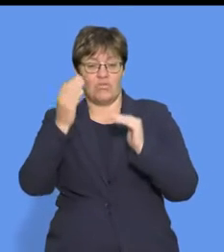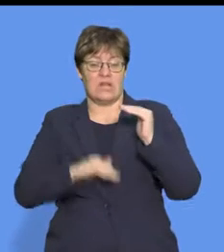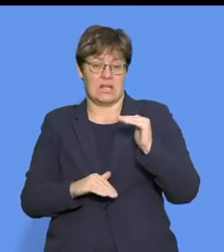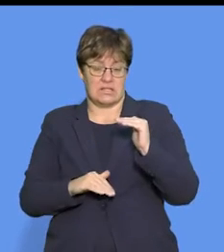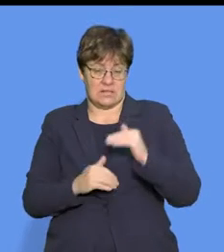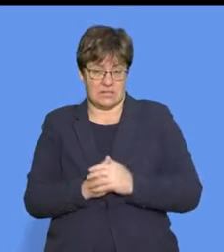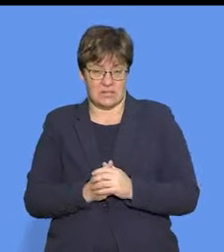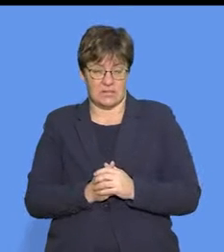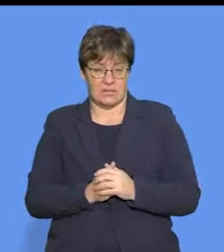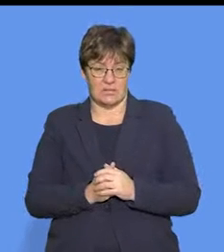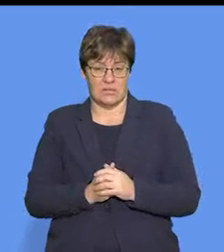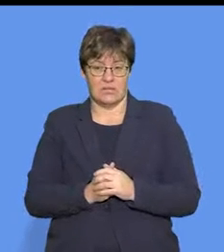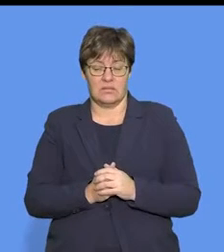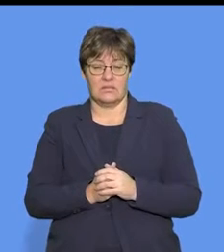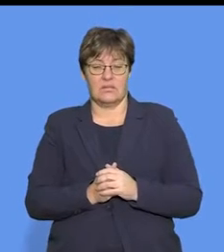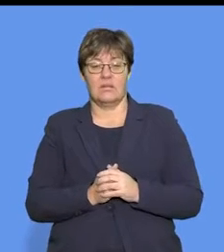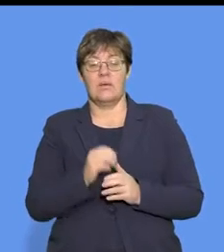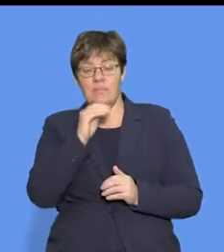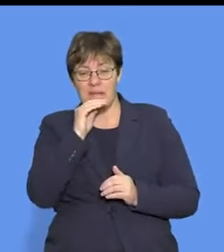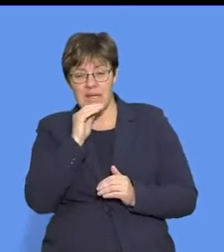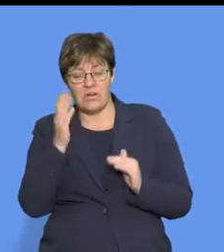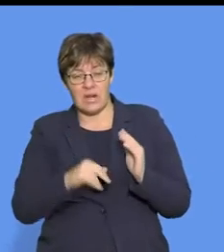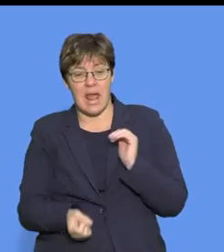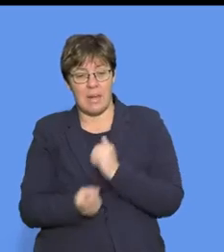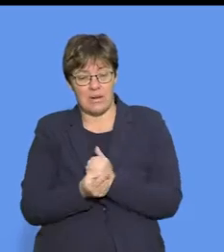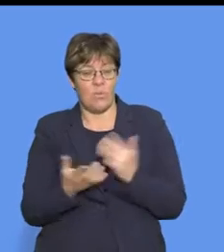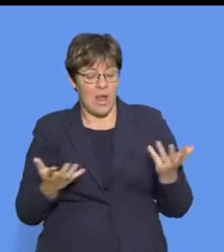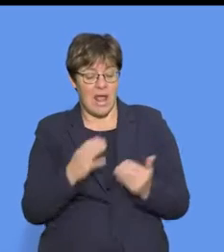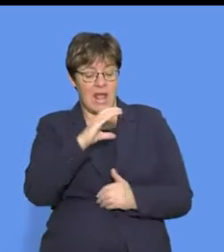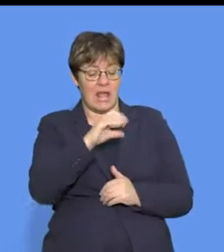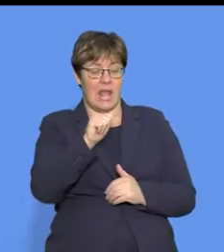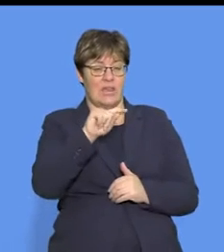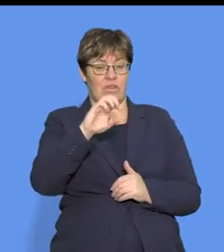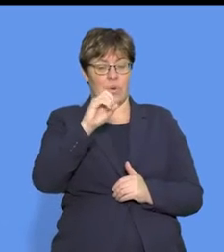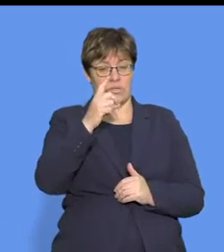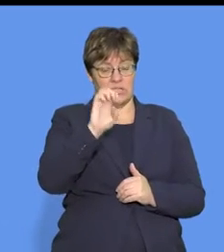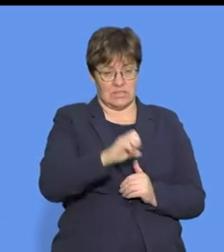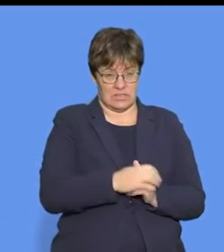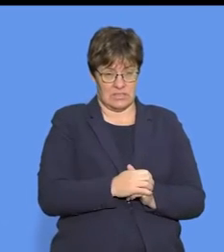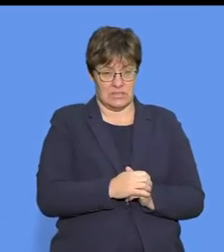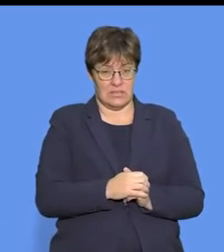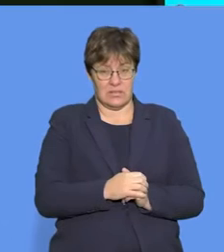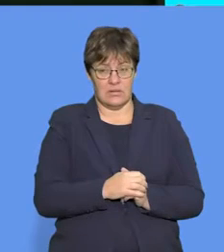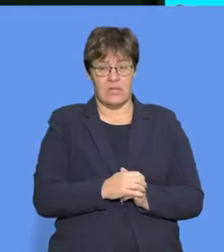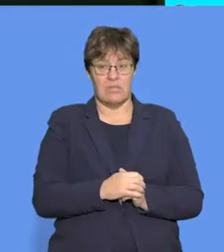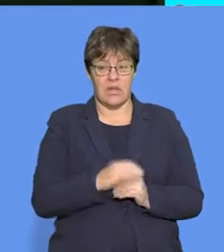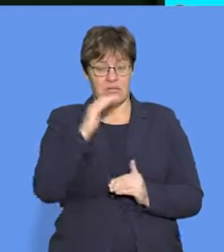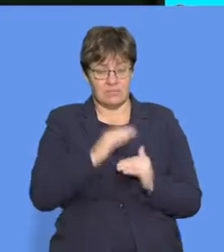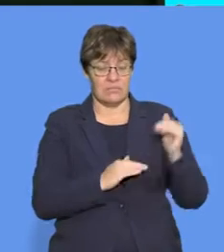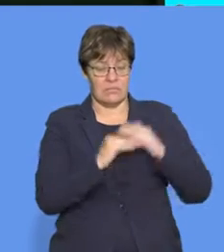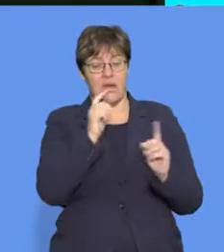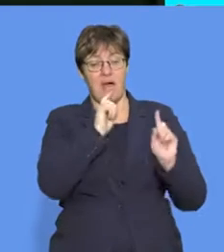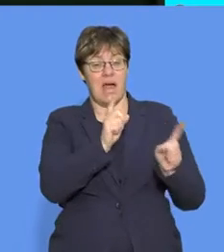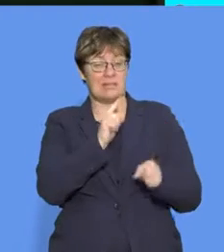is a reduction reaction. Remember, reduction takes place at the cathode. And so as